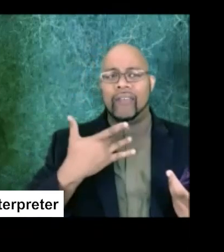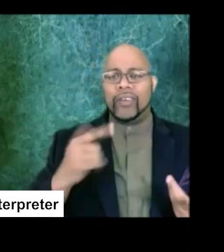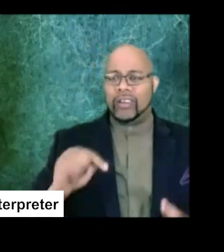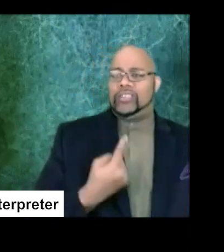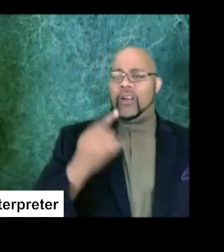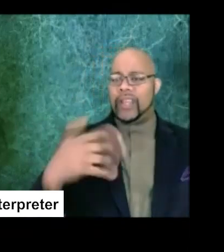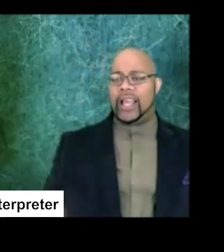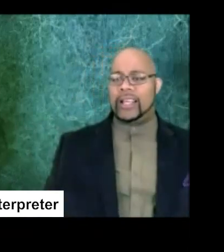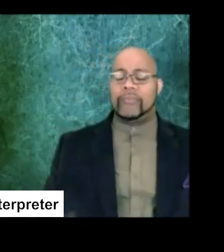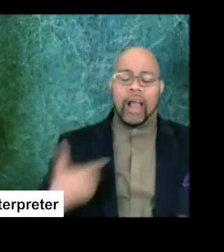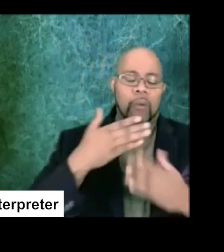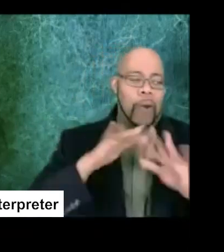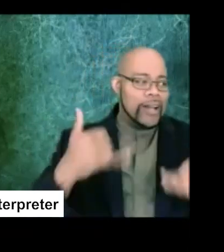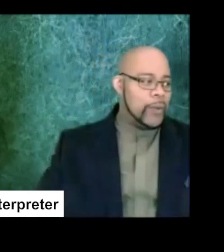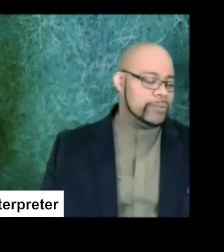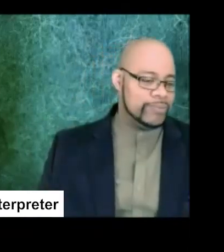up now.